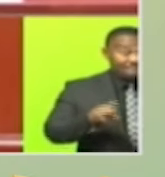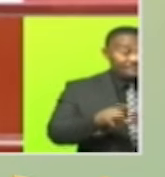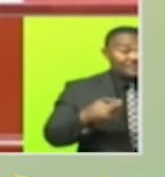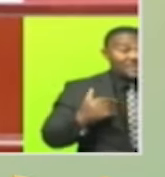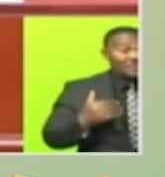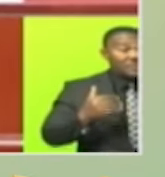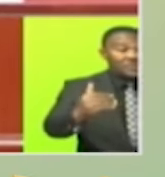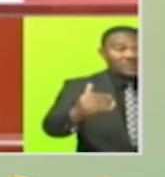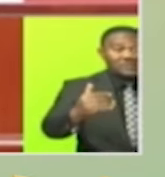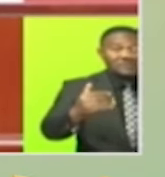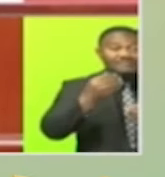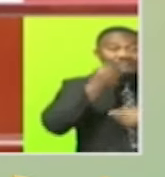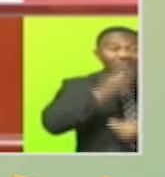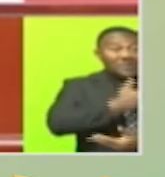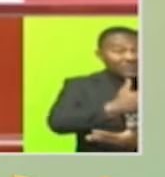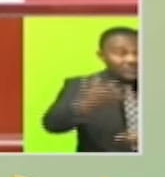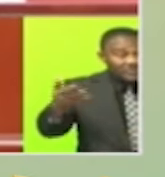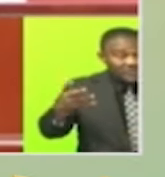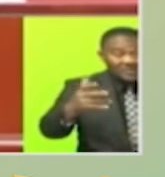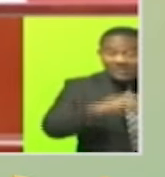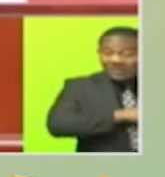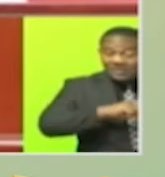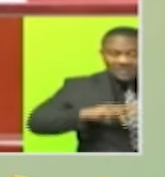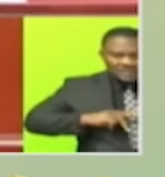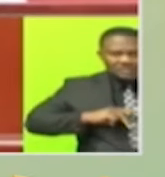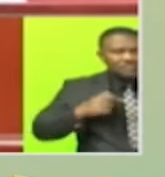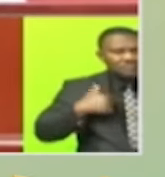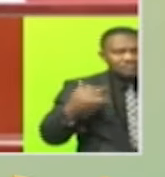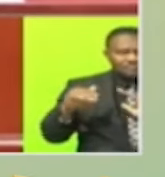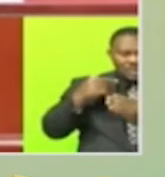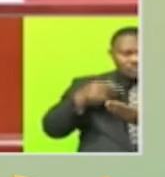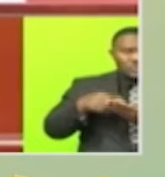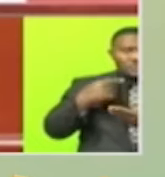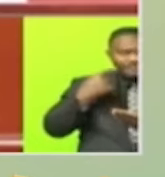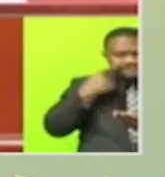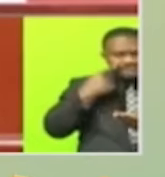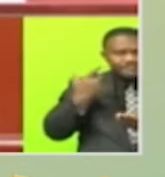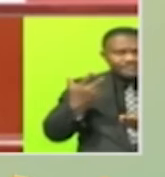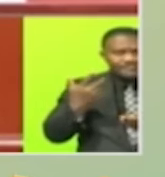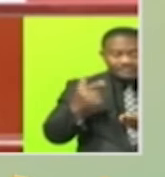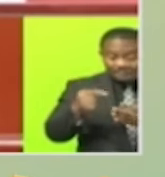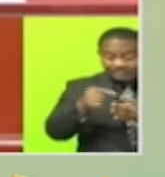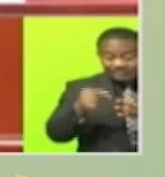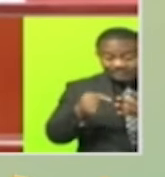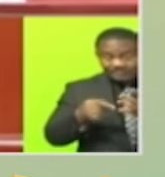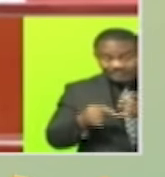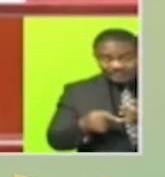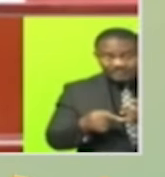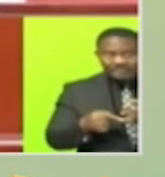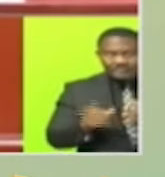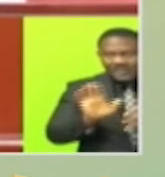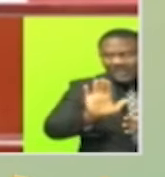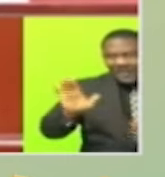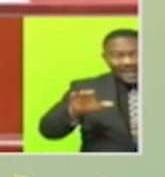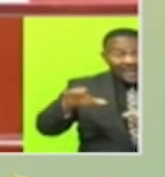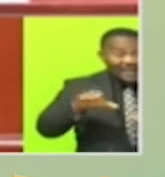even had the powers to make the determination in the first place. But the principle that I'm saying is that if you read the case of course, the court decision in the